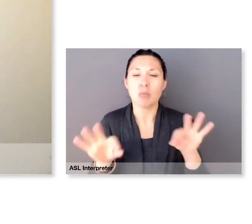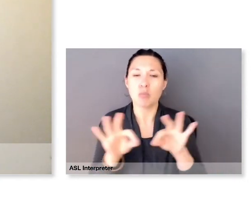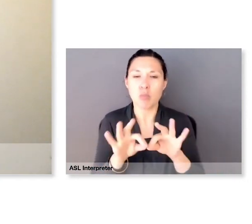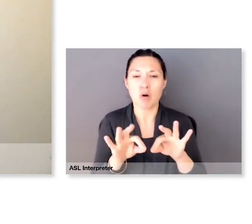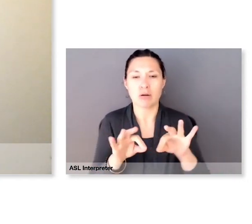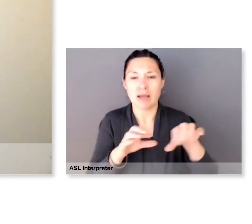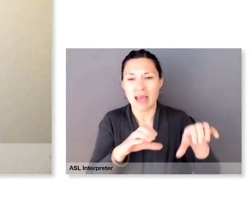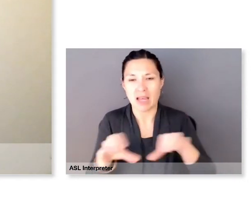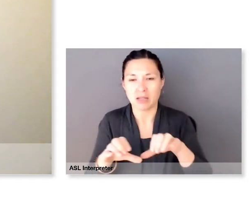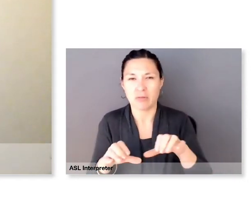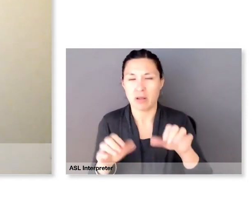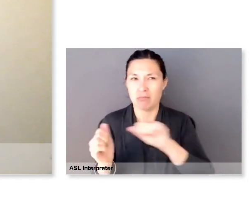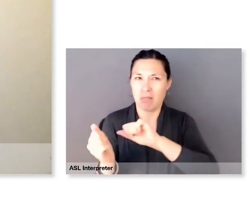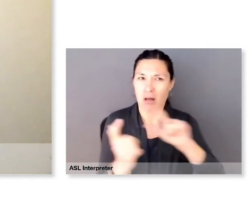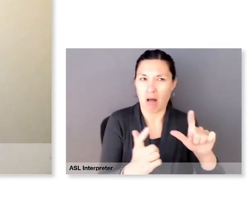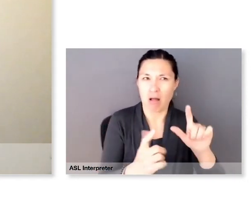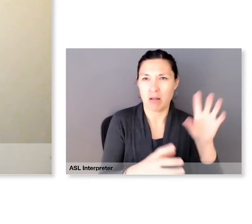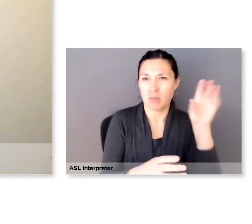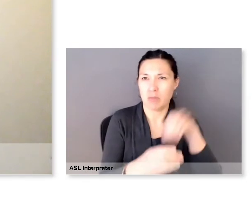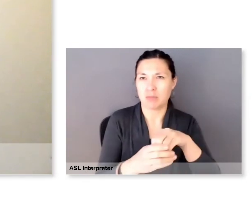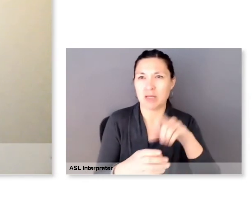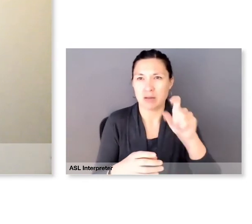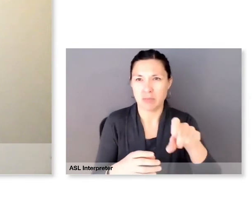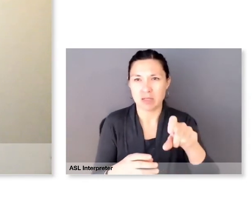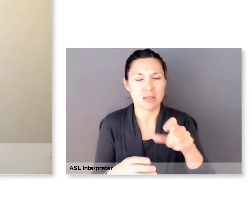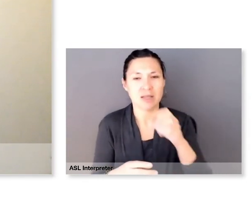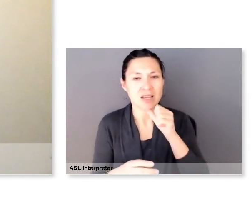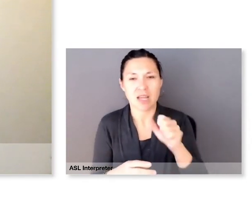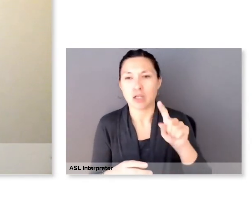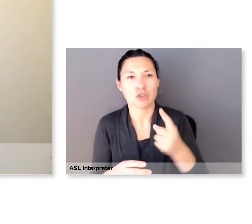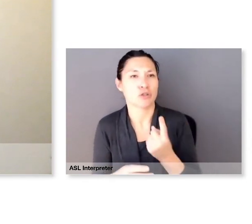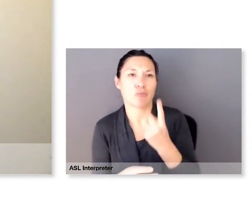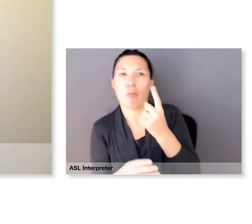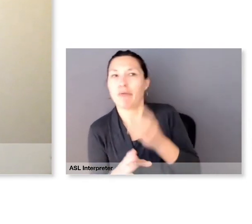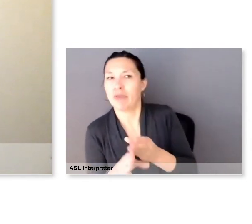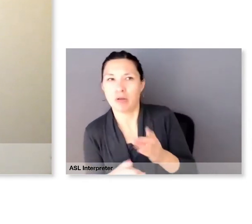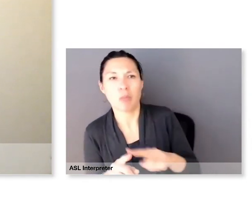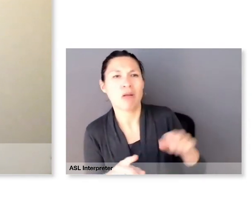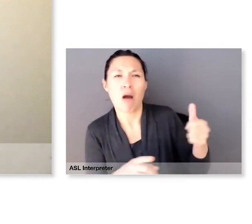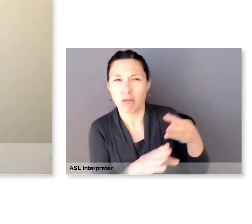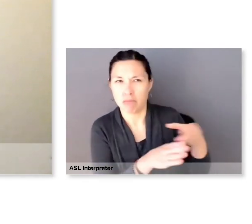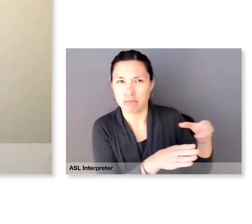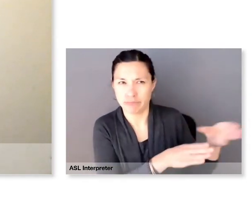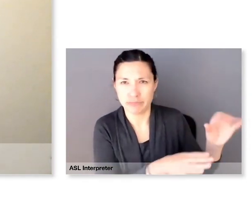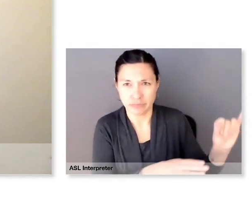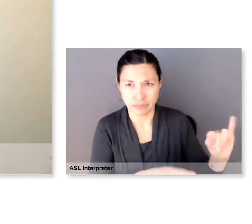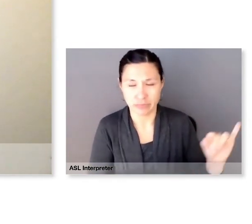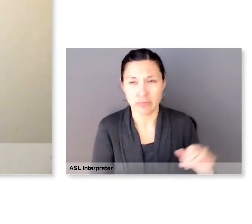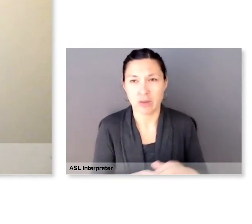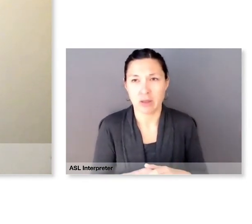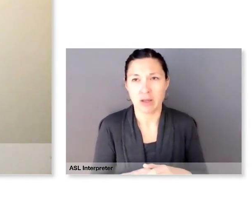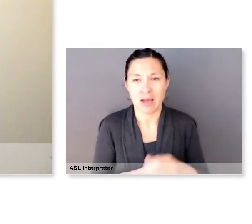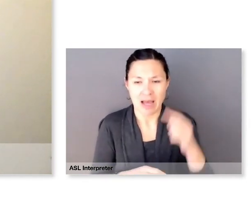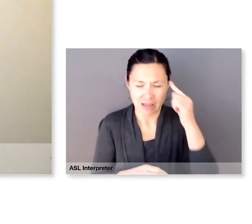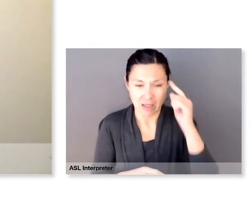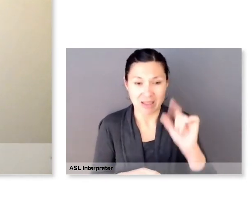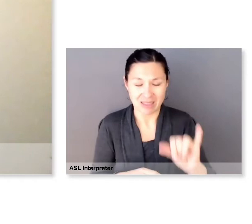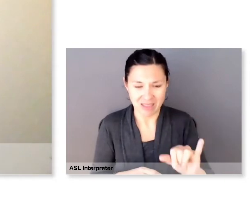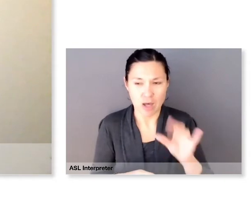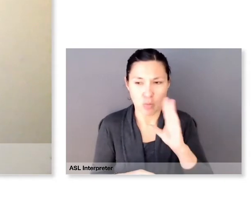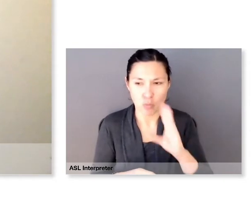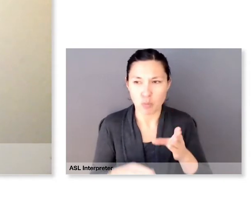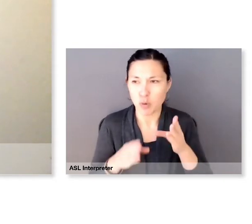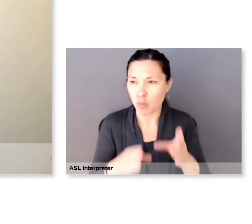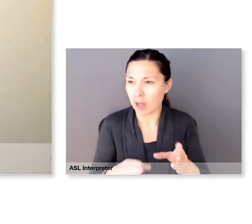is not sort of inside any one field. And I think, you know, that is going to be a way to at